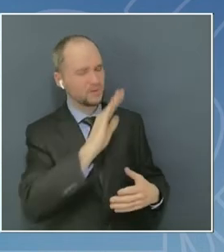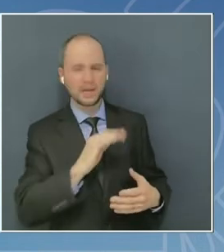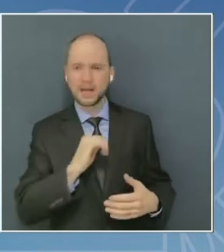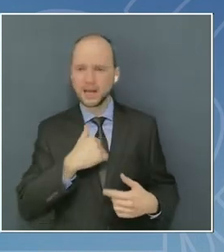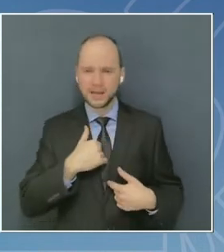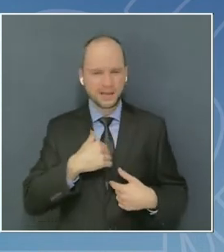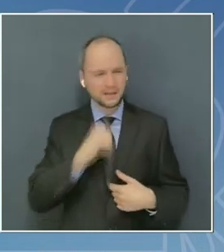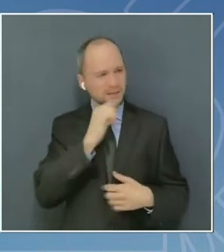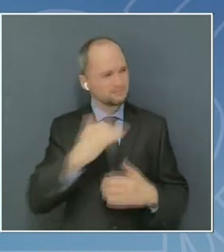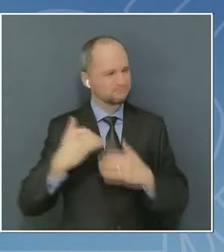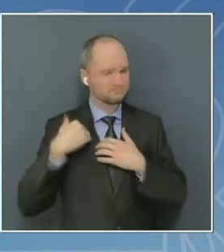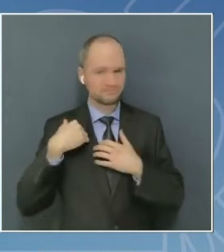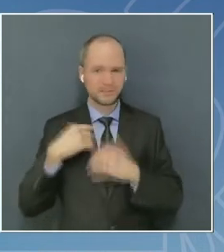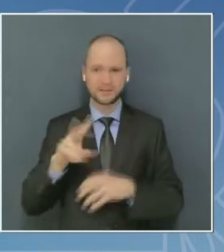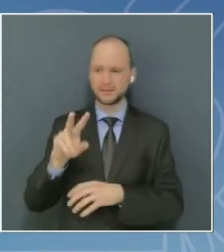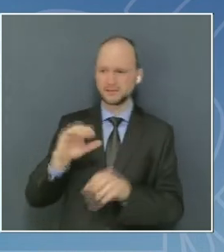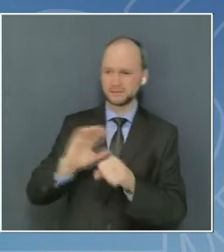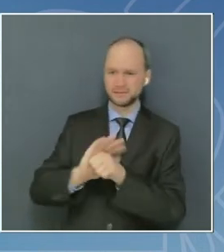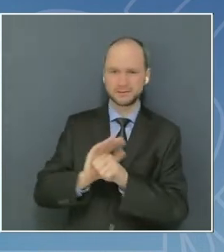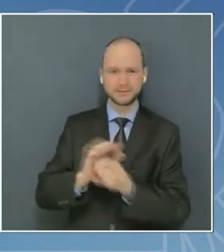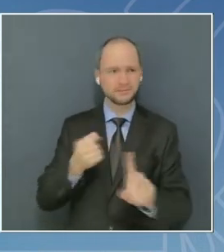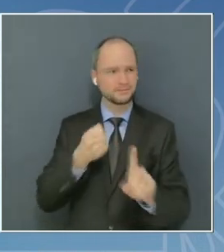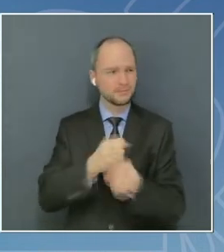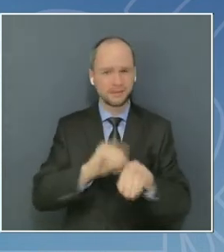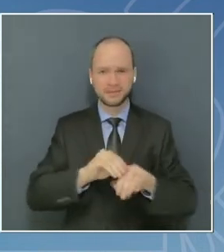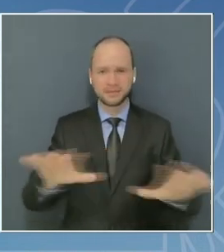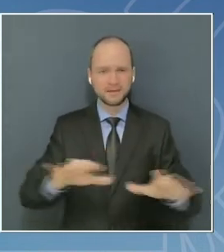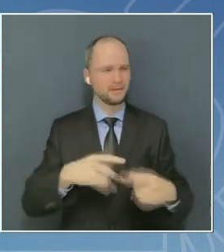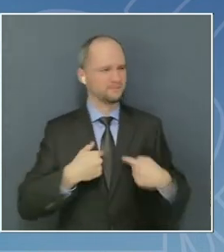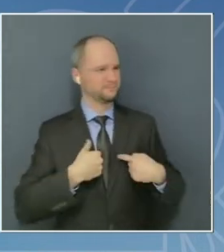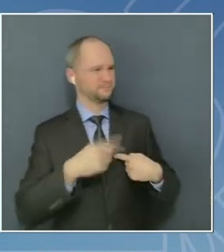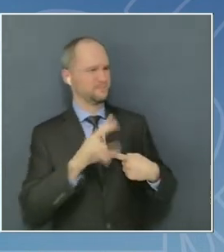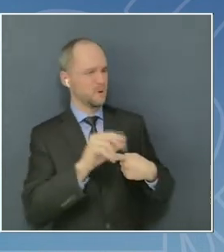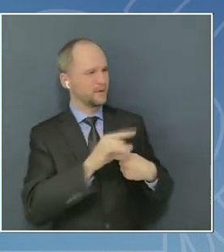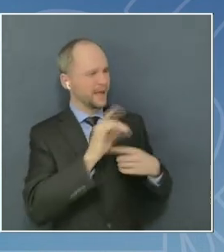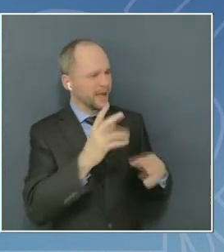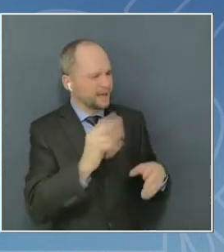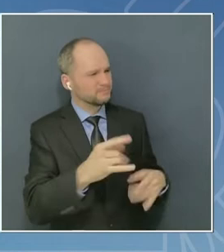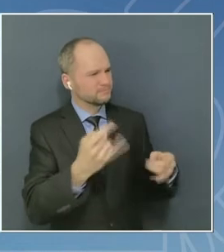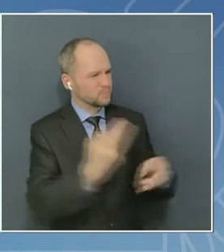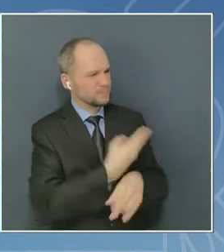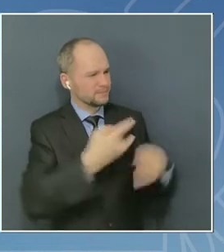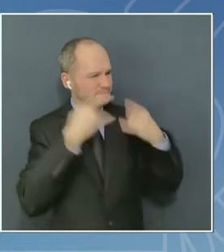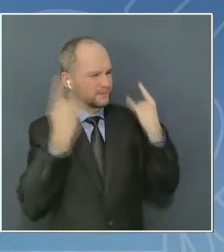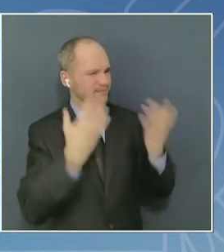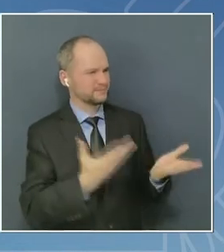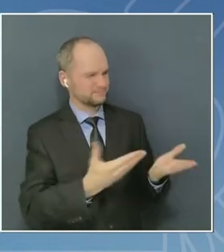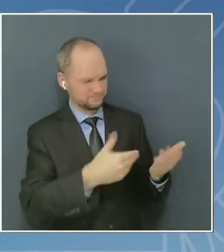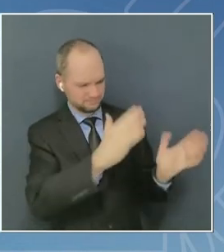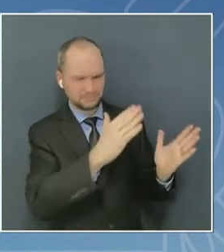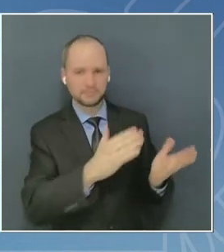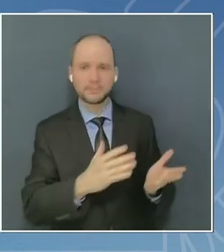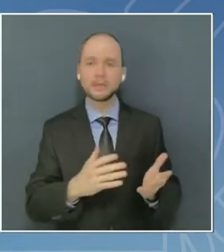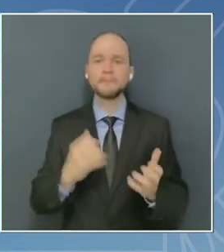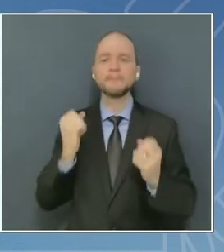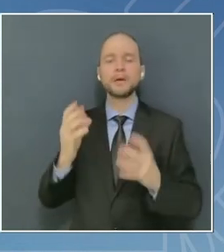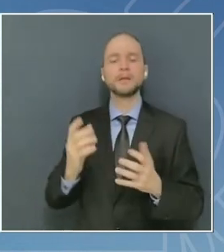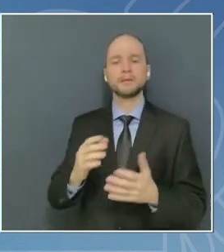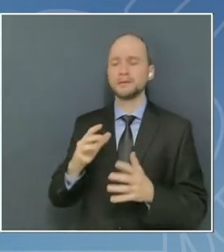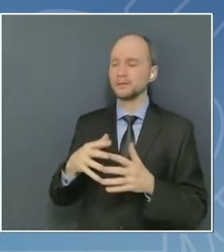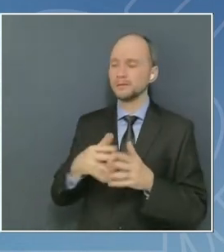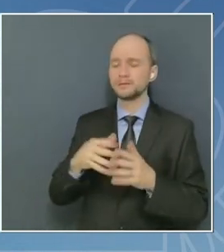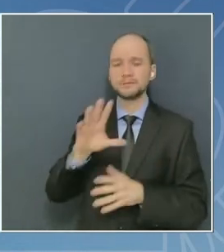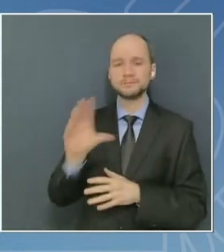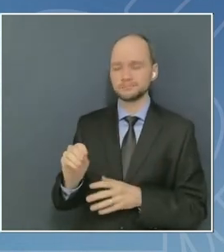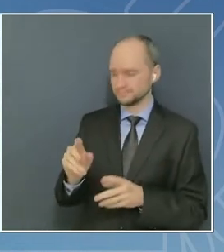for the virus and you should wear your mask. You know, too many other Asian Americans have experienced similar indecencies and much, much worse